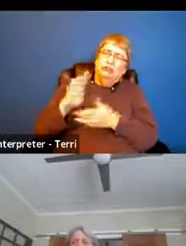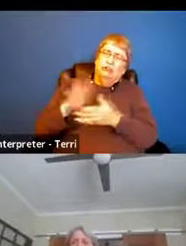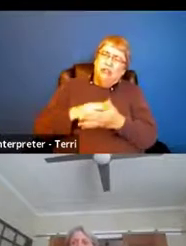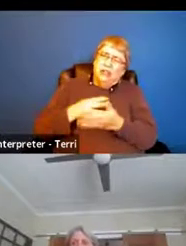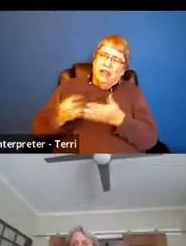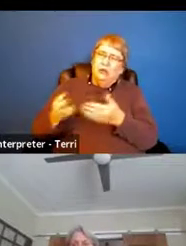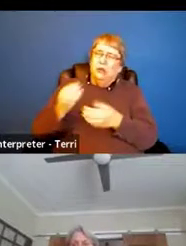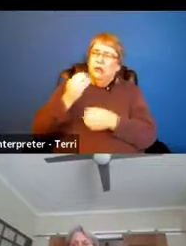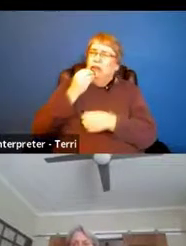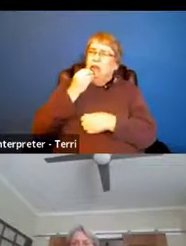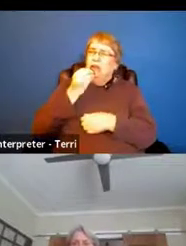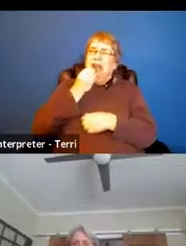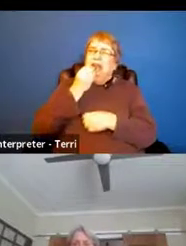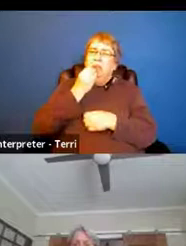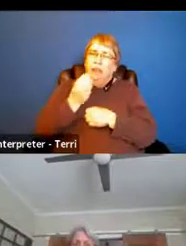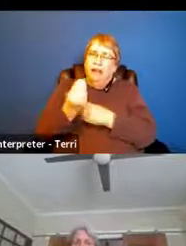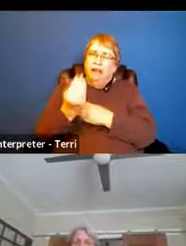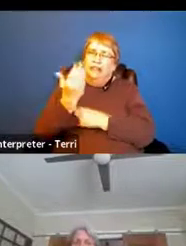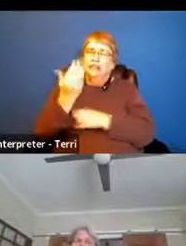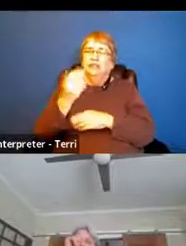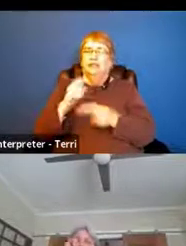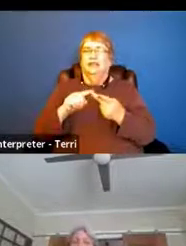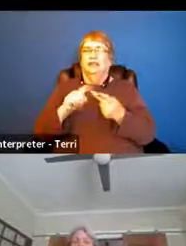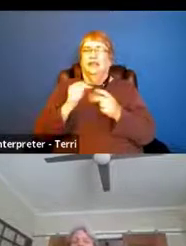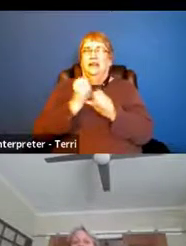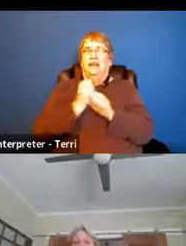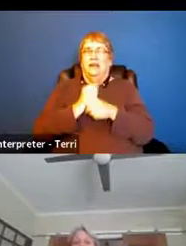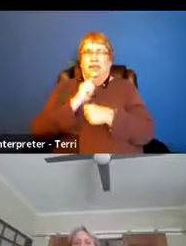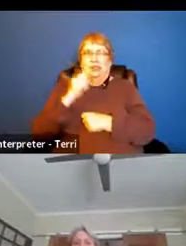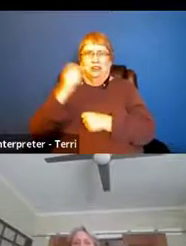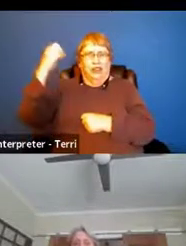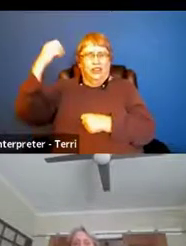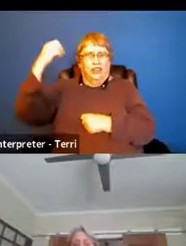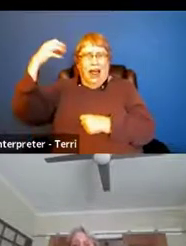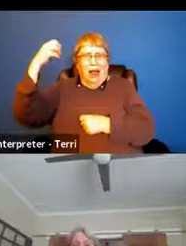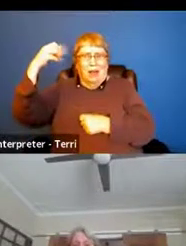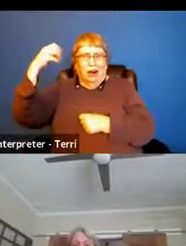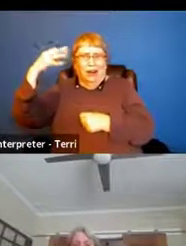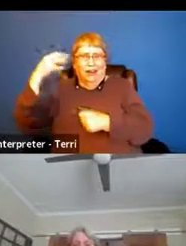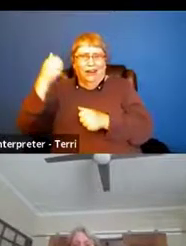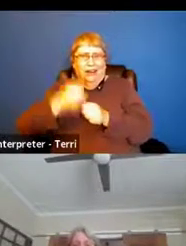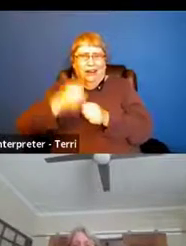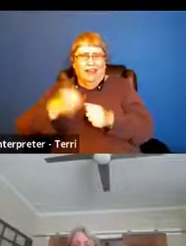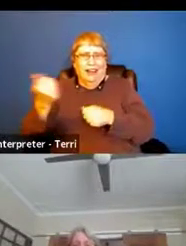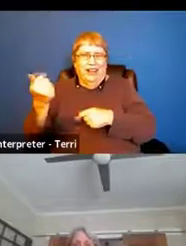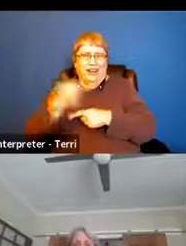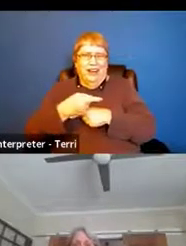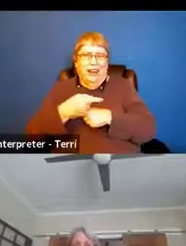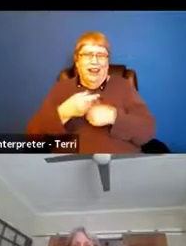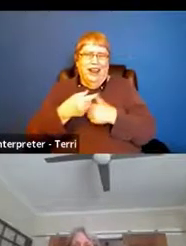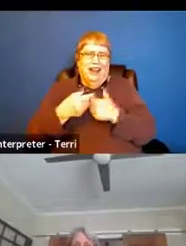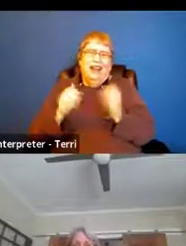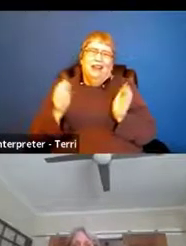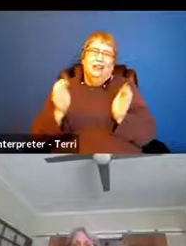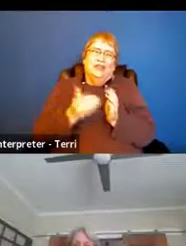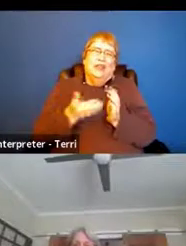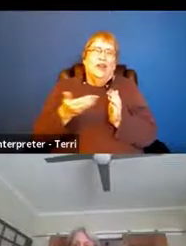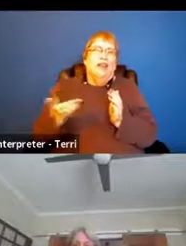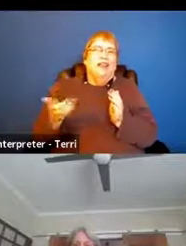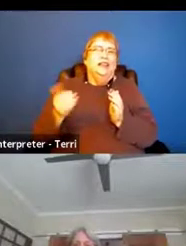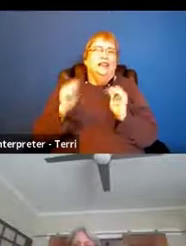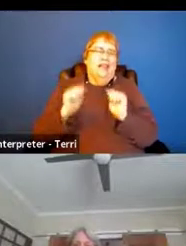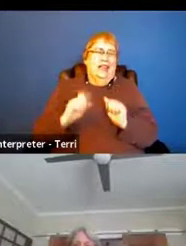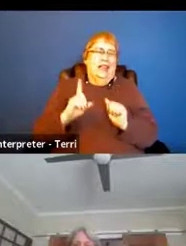eat breakfast, if it's making sure I take a shower every other day, if it's, you know, whatever the case may be, those small markers can really